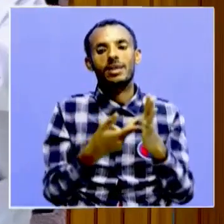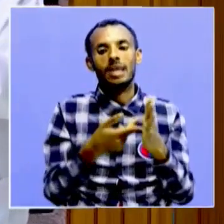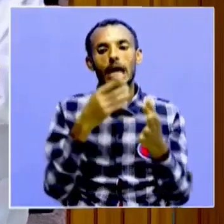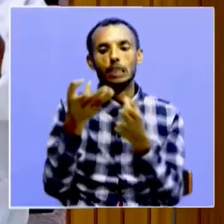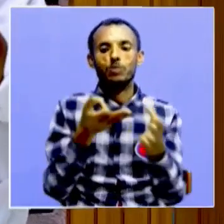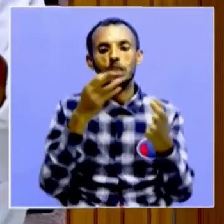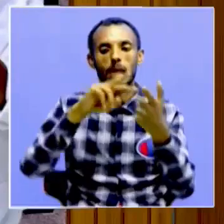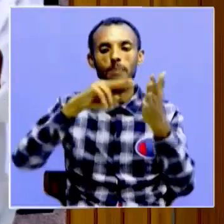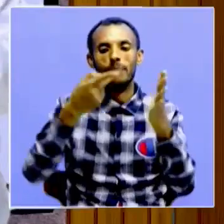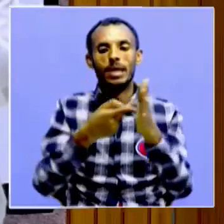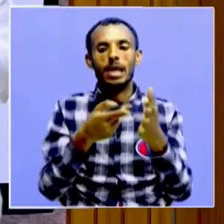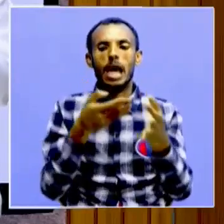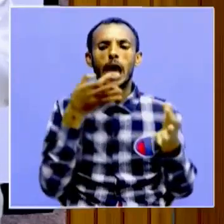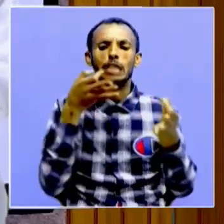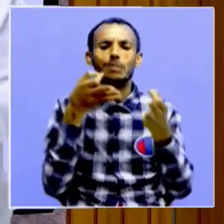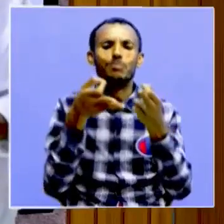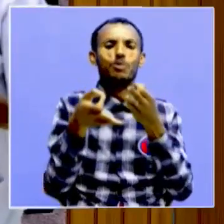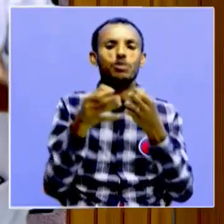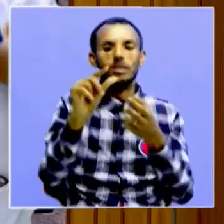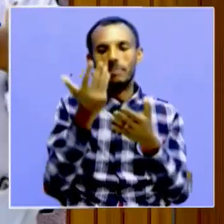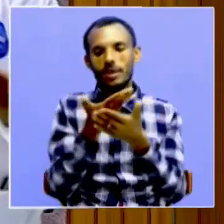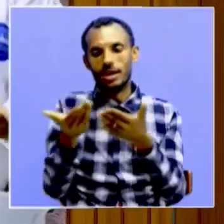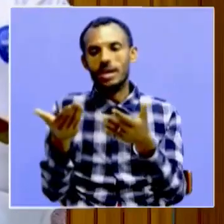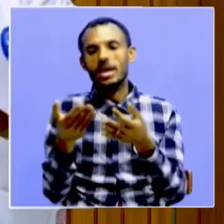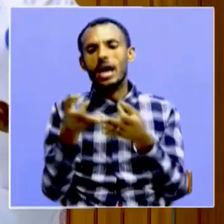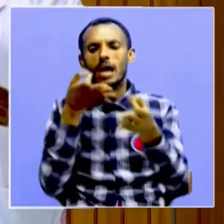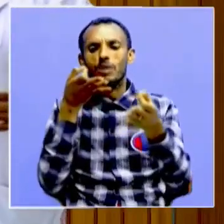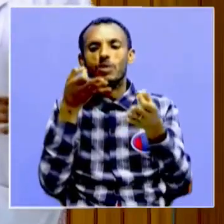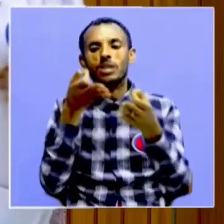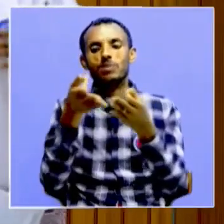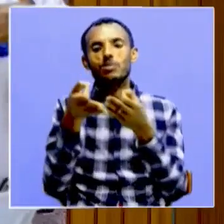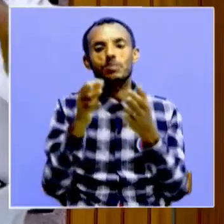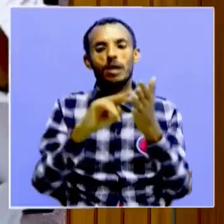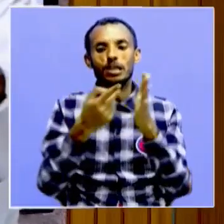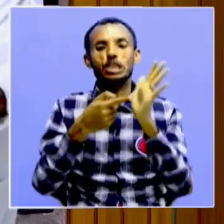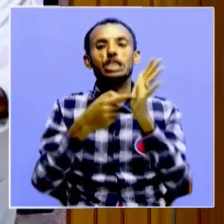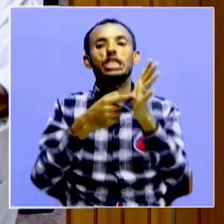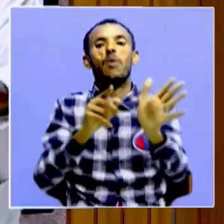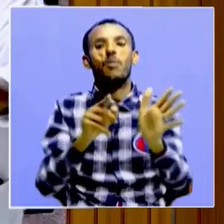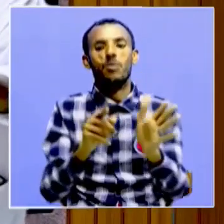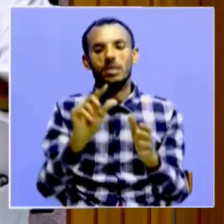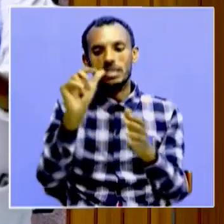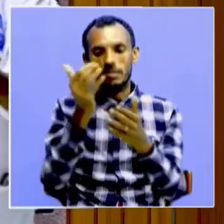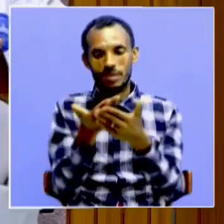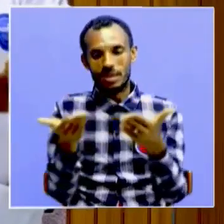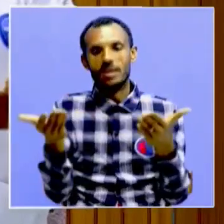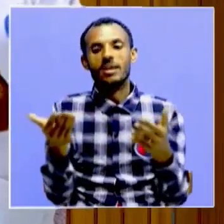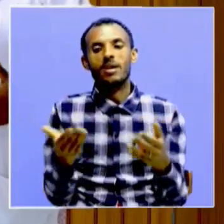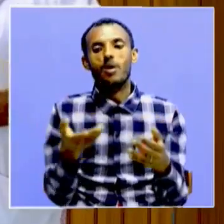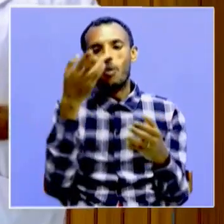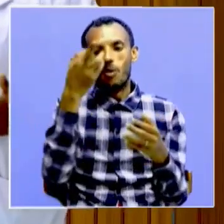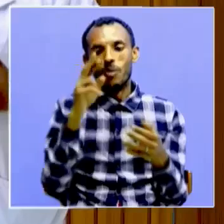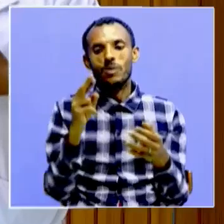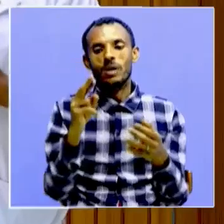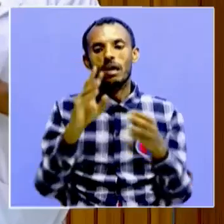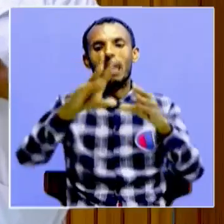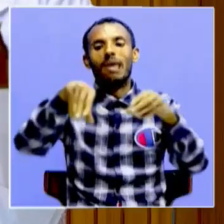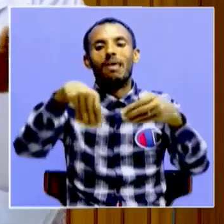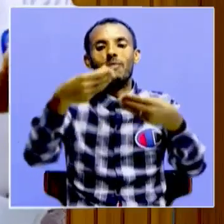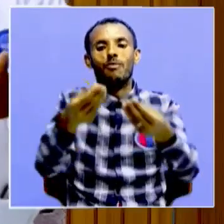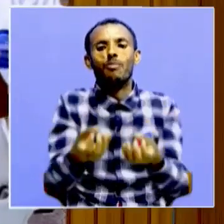Expository means to expose something. To expose means what? To show something, right? Or to give